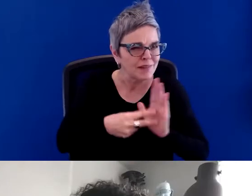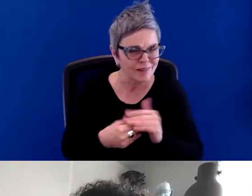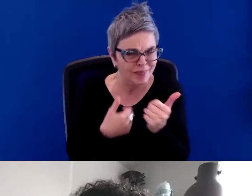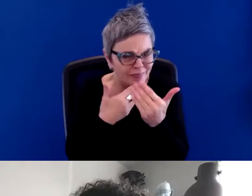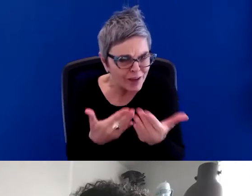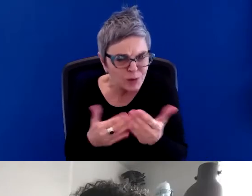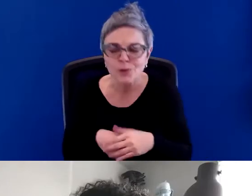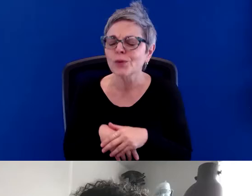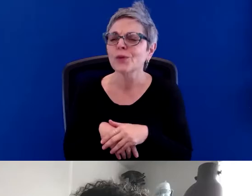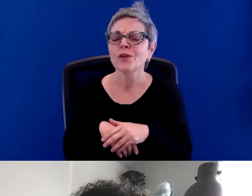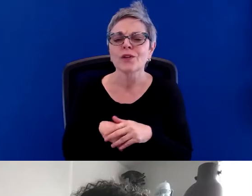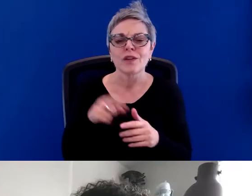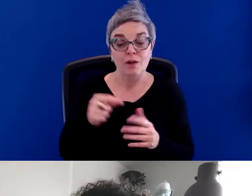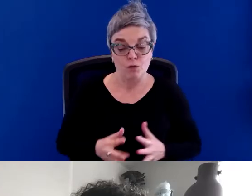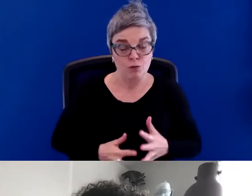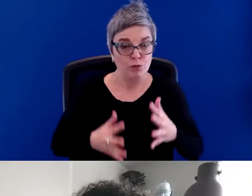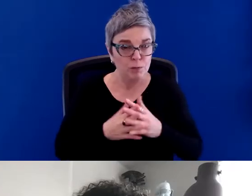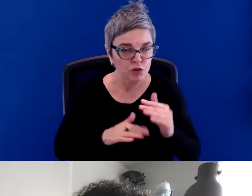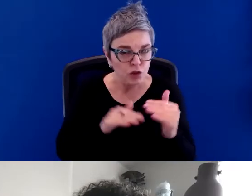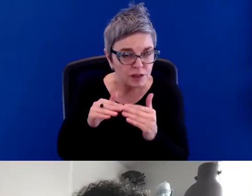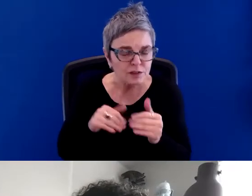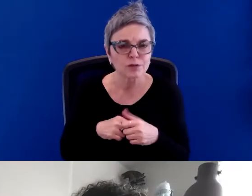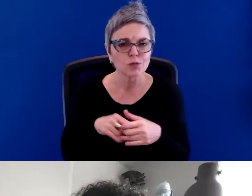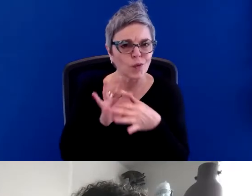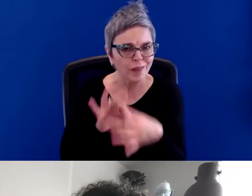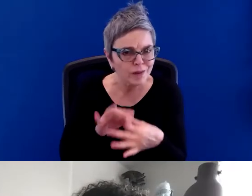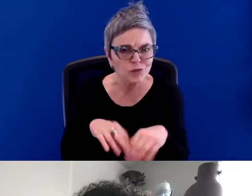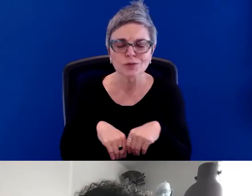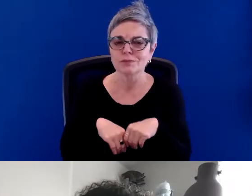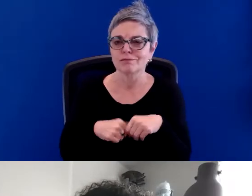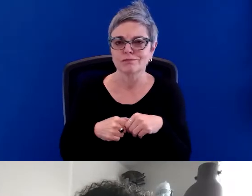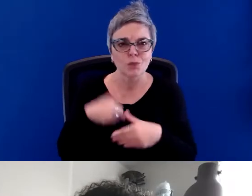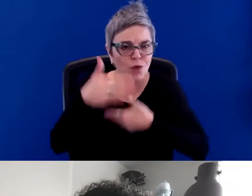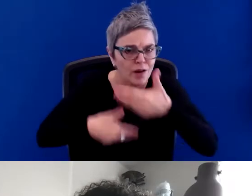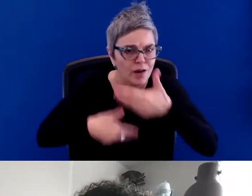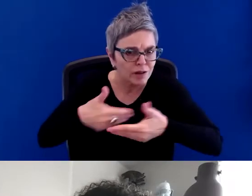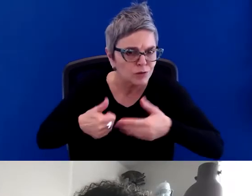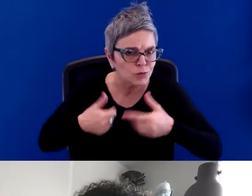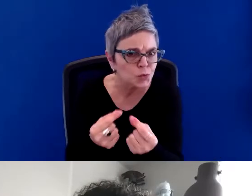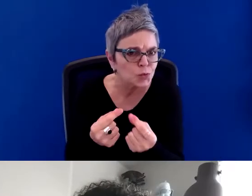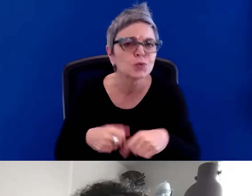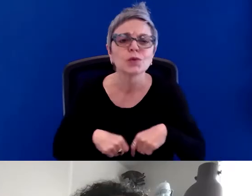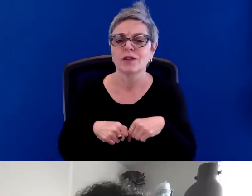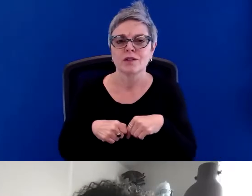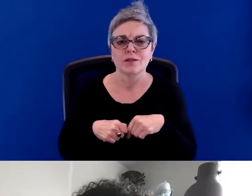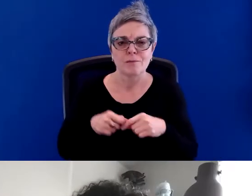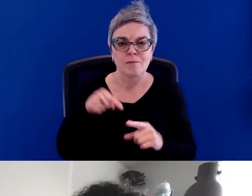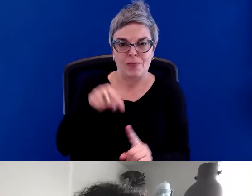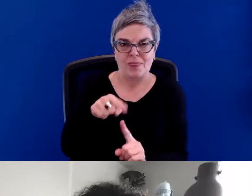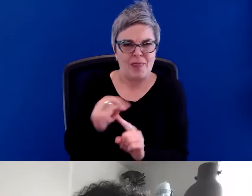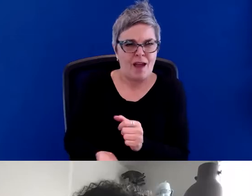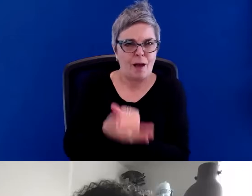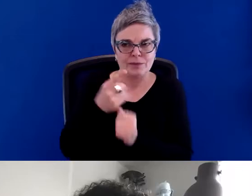relationships, practices, and policies like you've been talking about are all really shaping how we come to understand reproductive